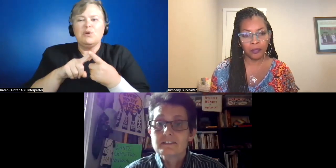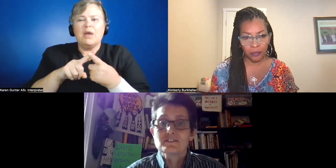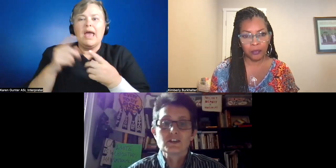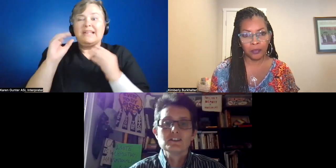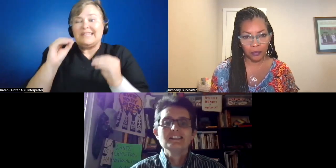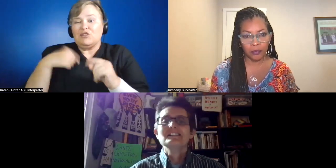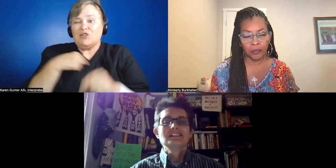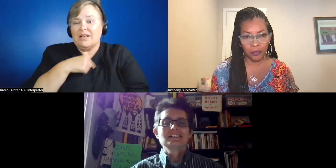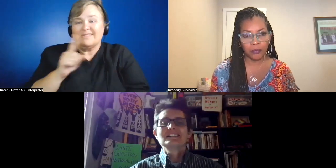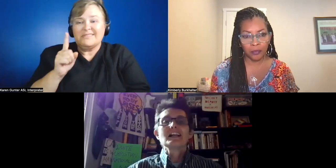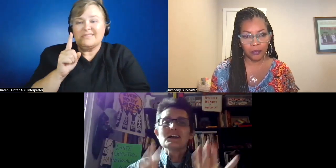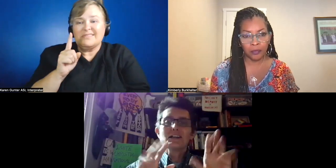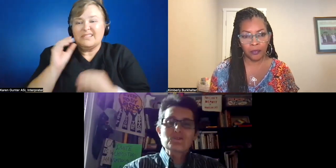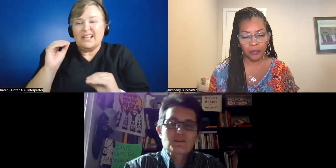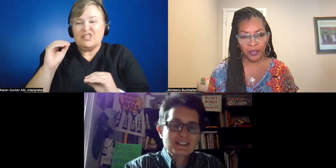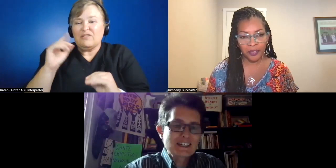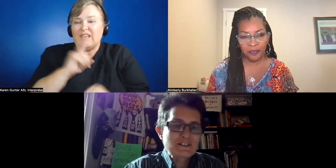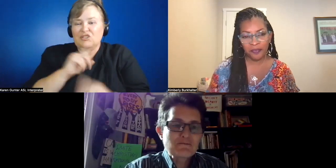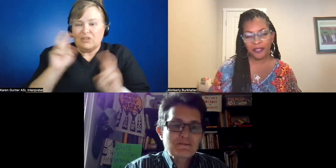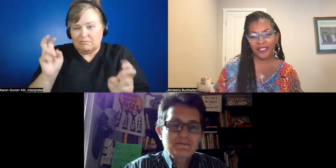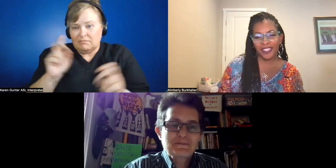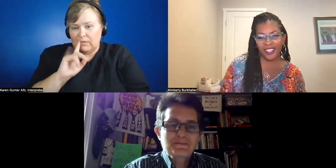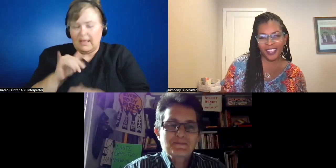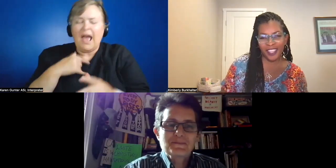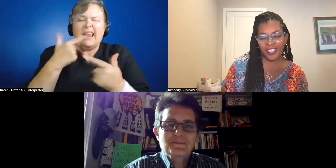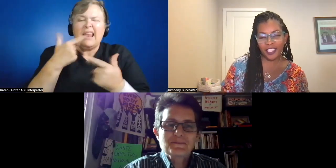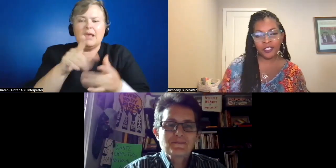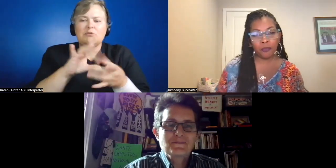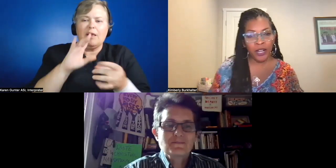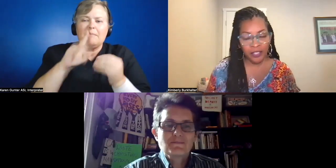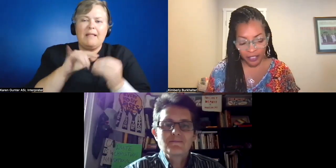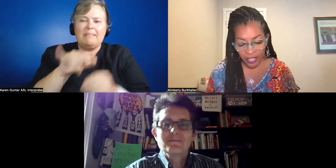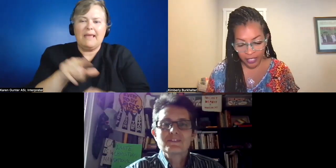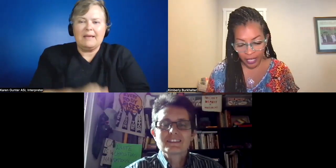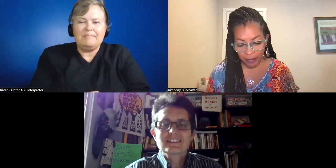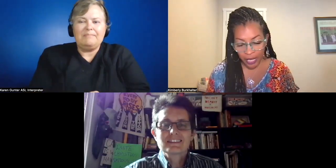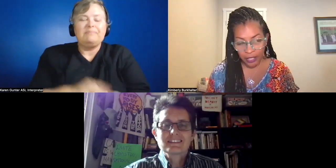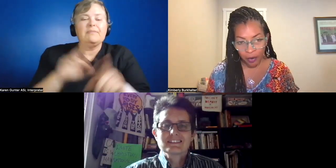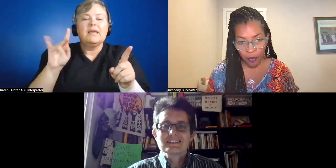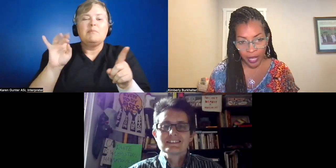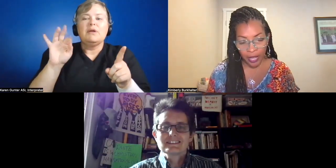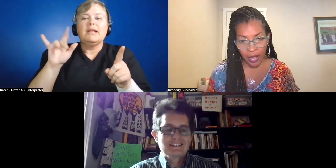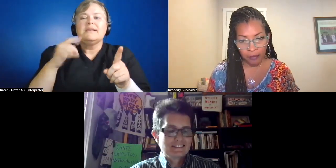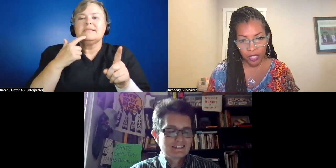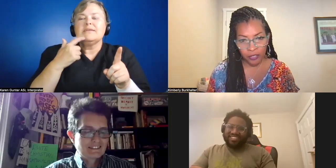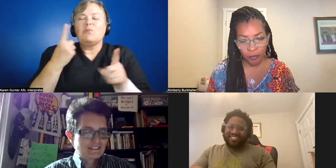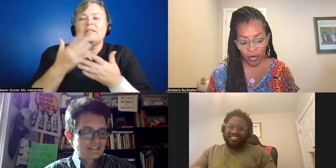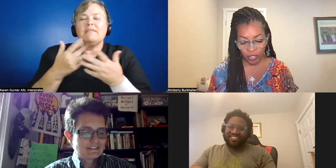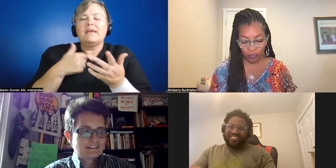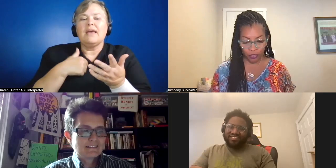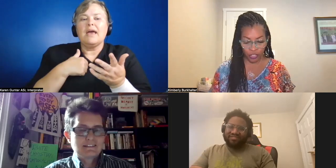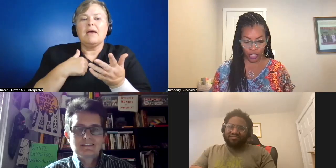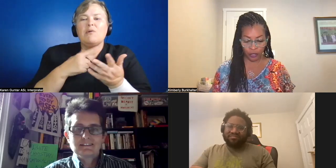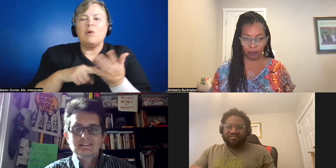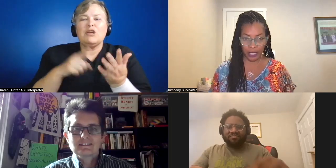honestly. So I'll let him talk about that stuff. One of the things that I'm taking away just from what